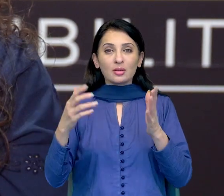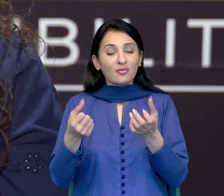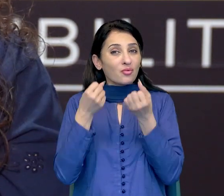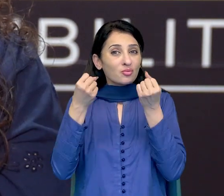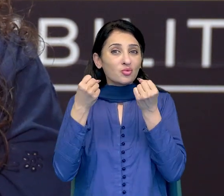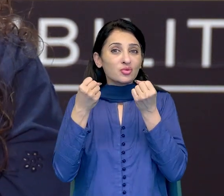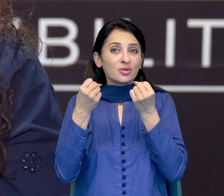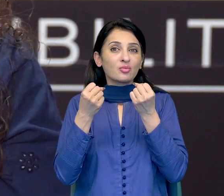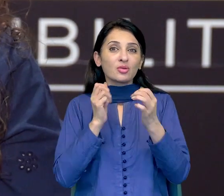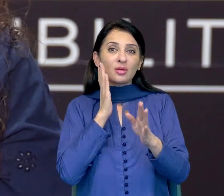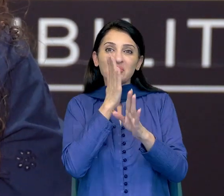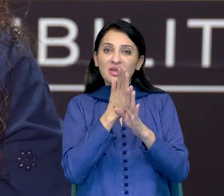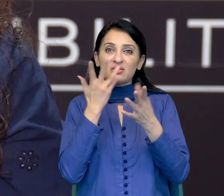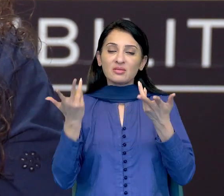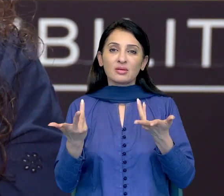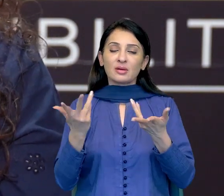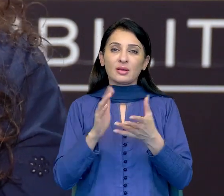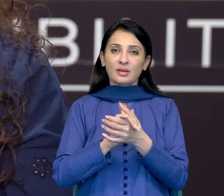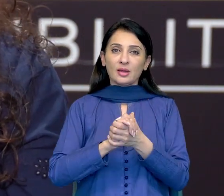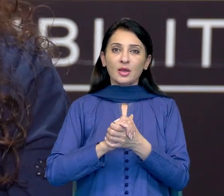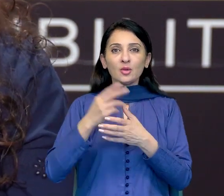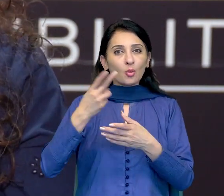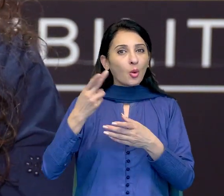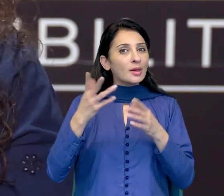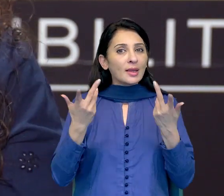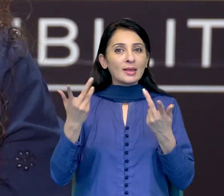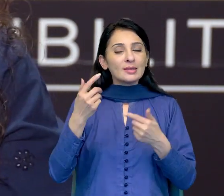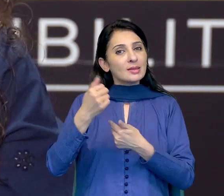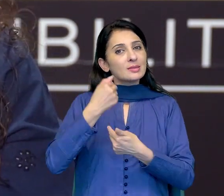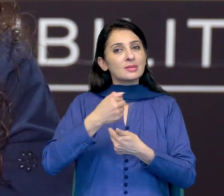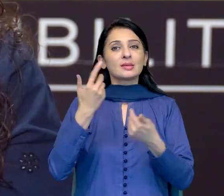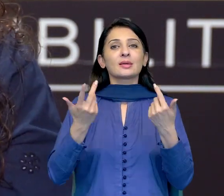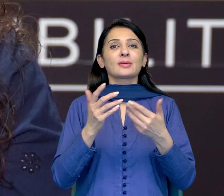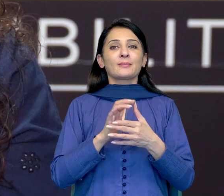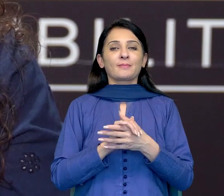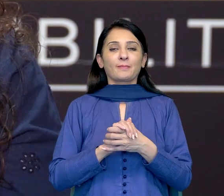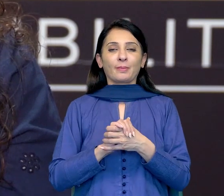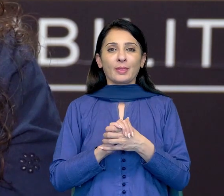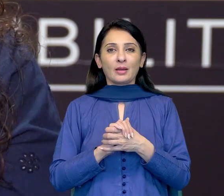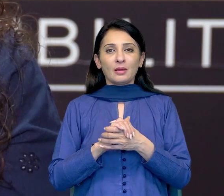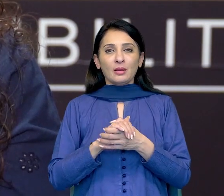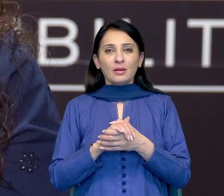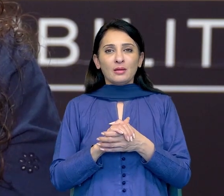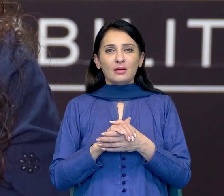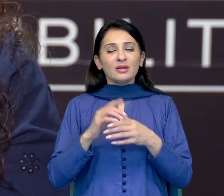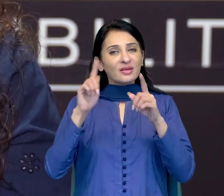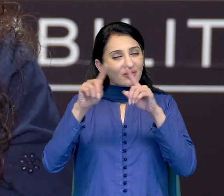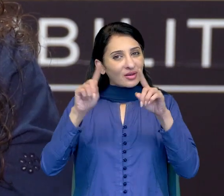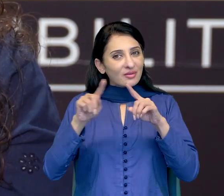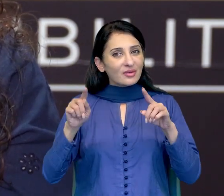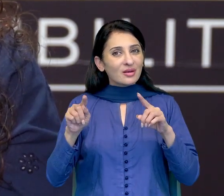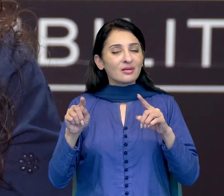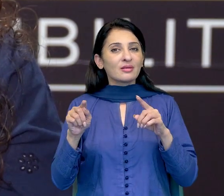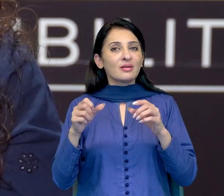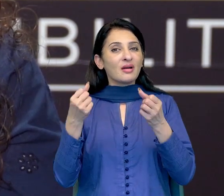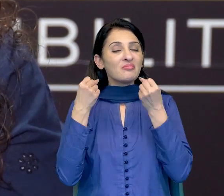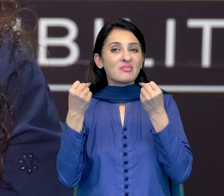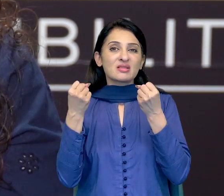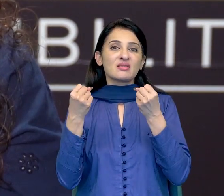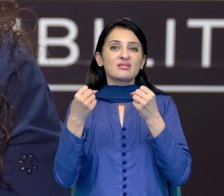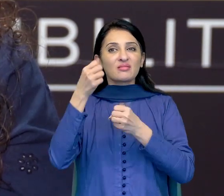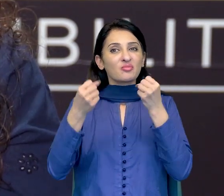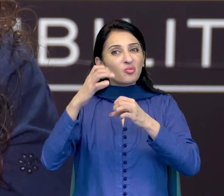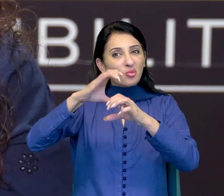know how they make art, what they think of it, when they are facing lots